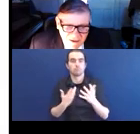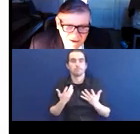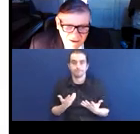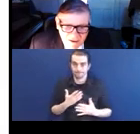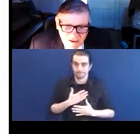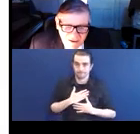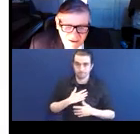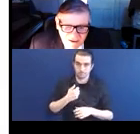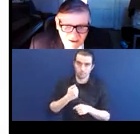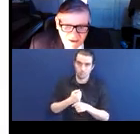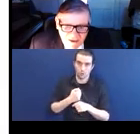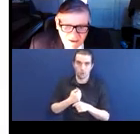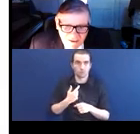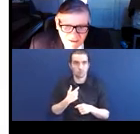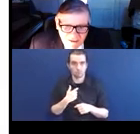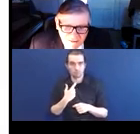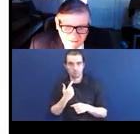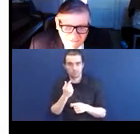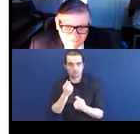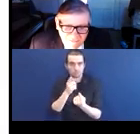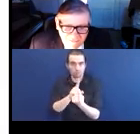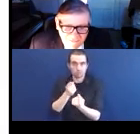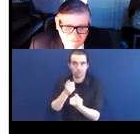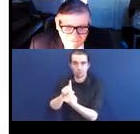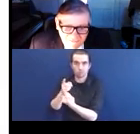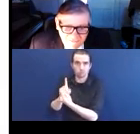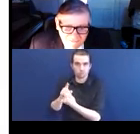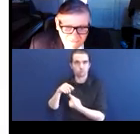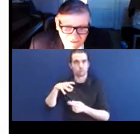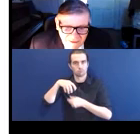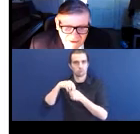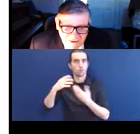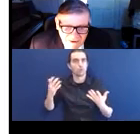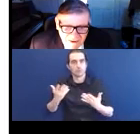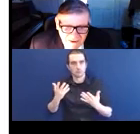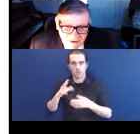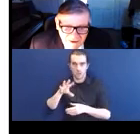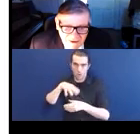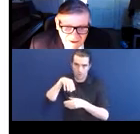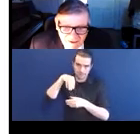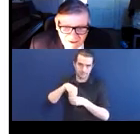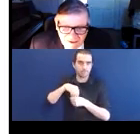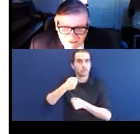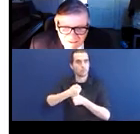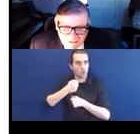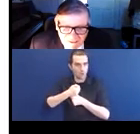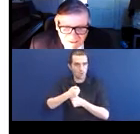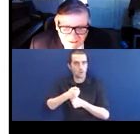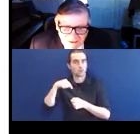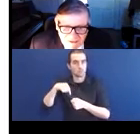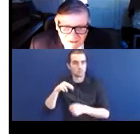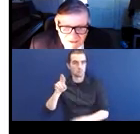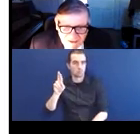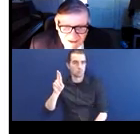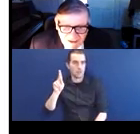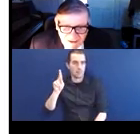4 countries of Uganda, Nigeria, Kenya, and Bangladesh, whose focus is on how more people with disabilities are included in